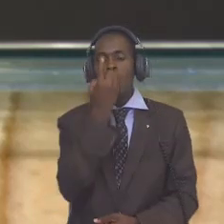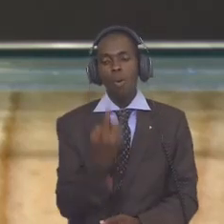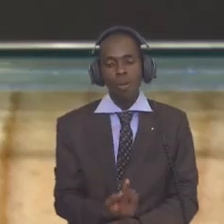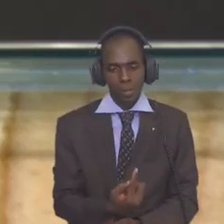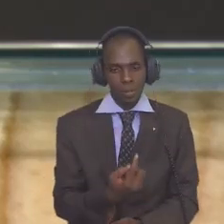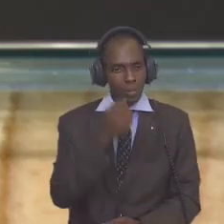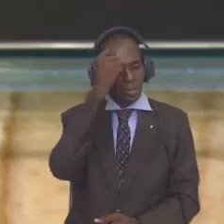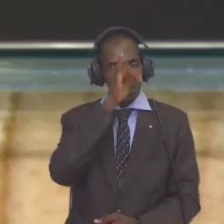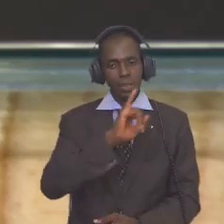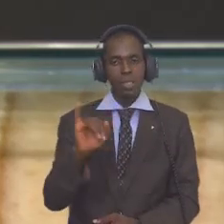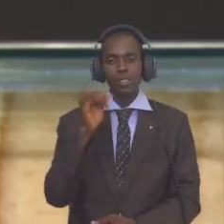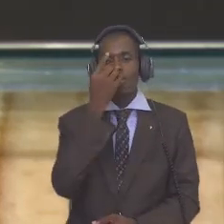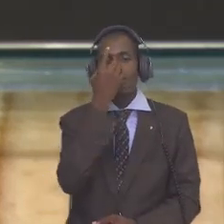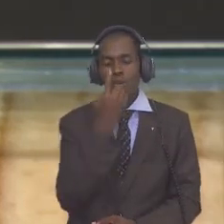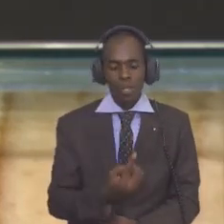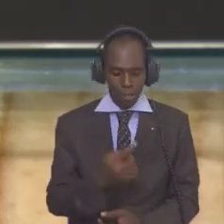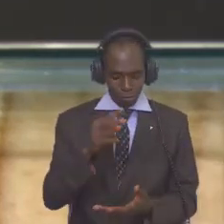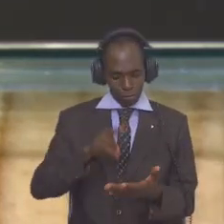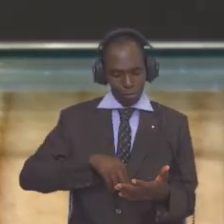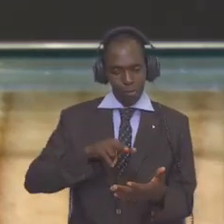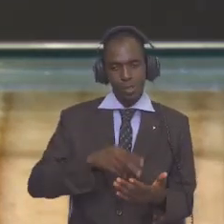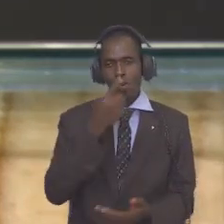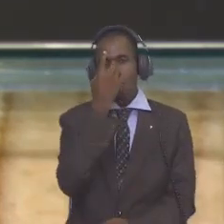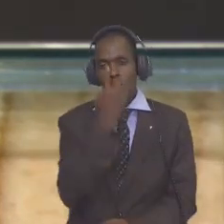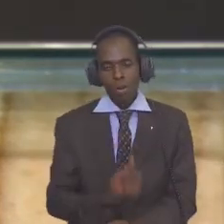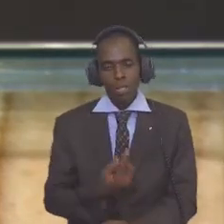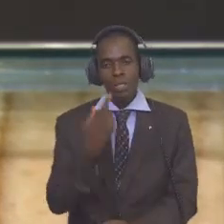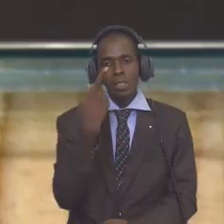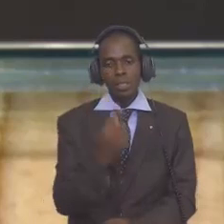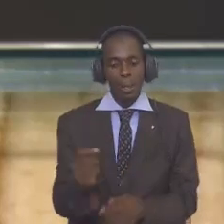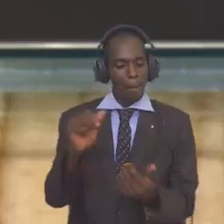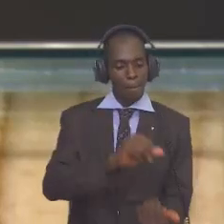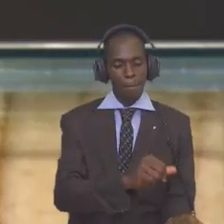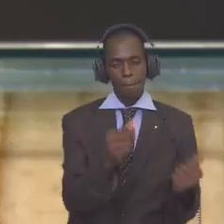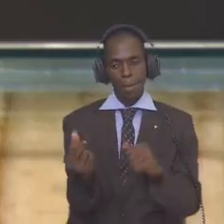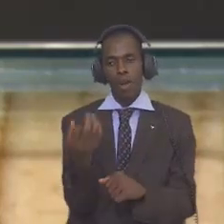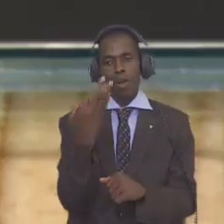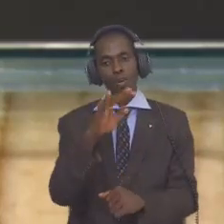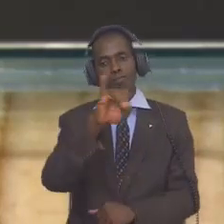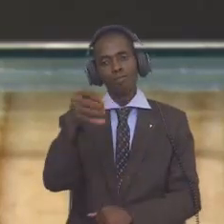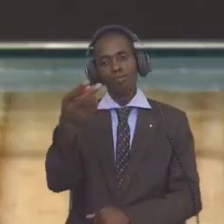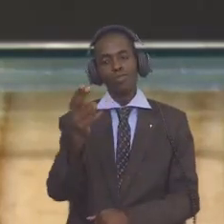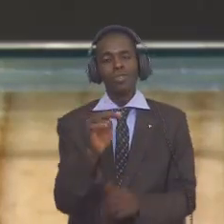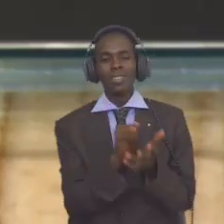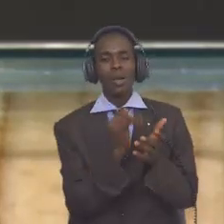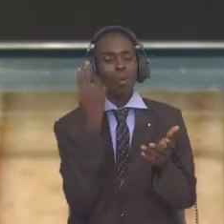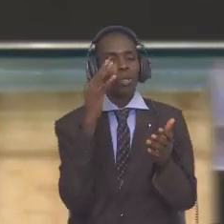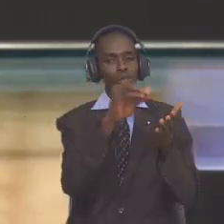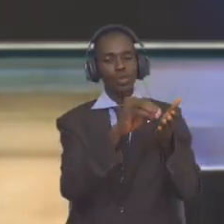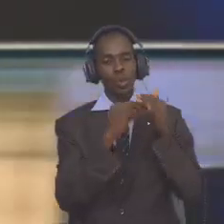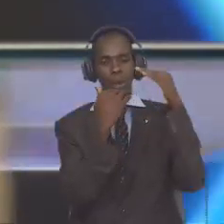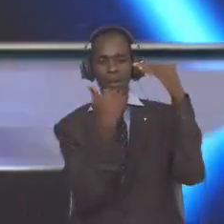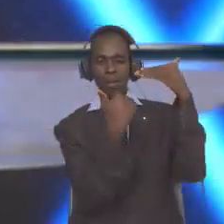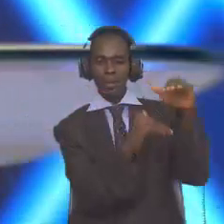only, and digging deep only into the baptism of John. That was his limitation. He